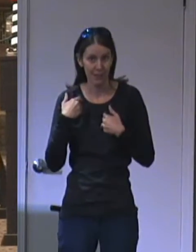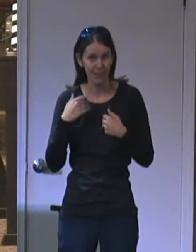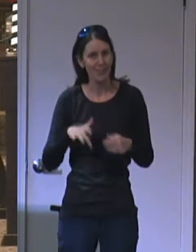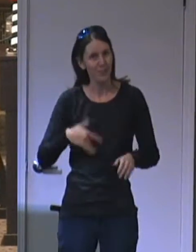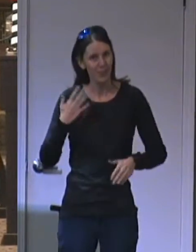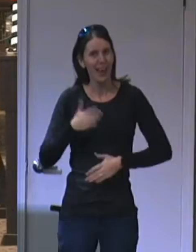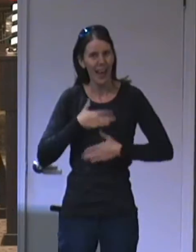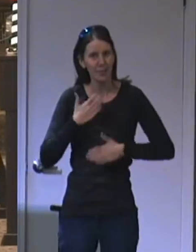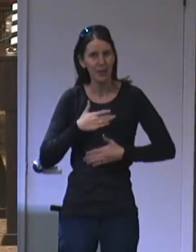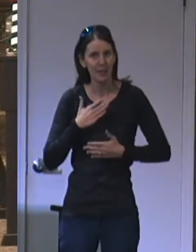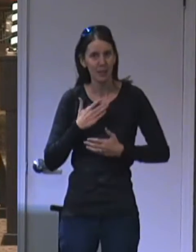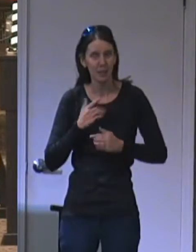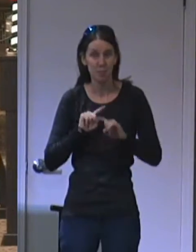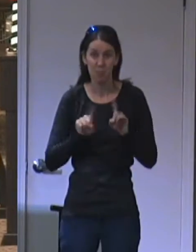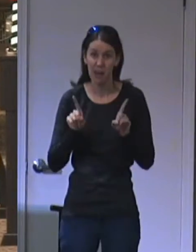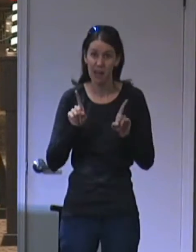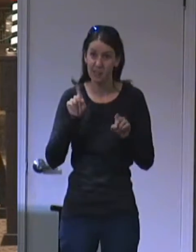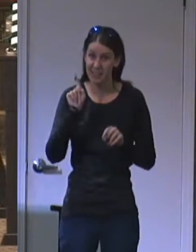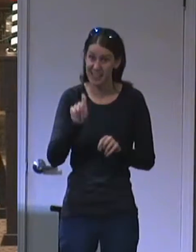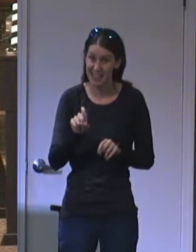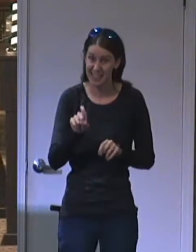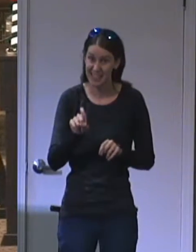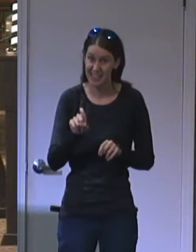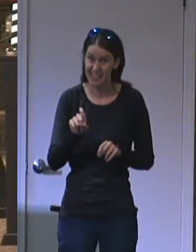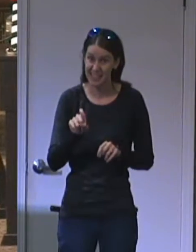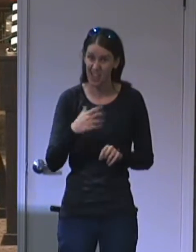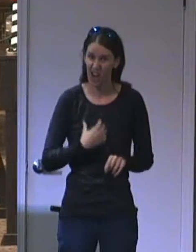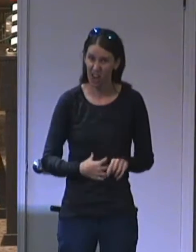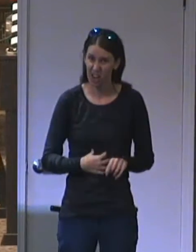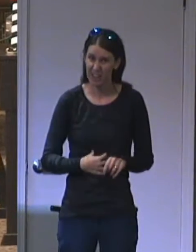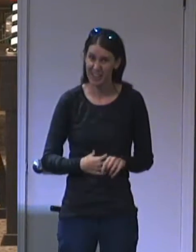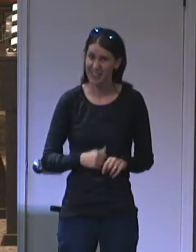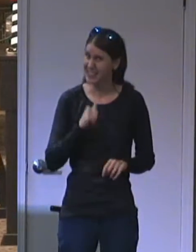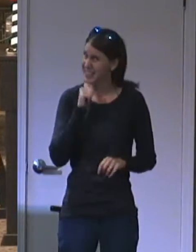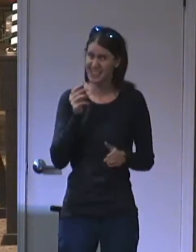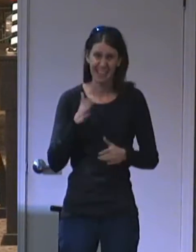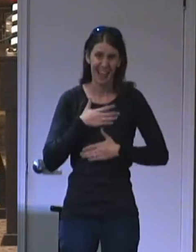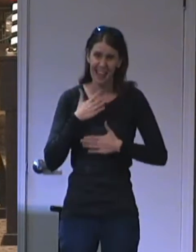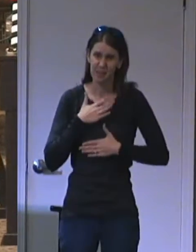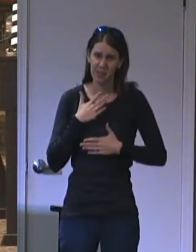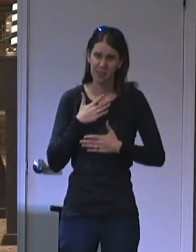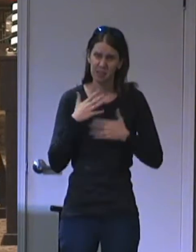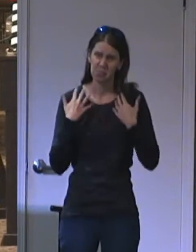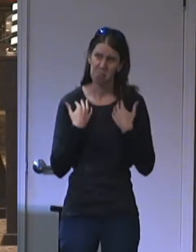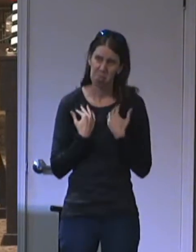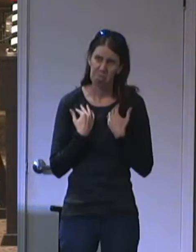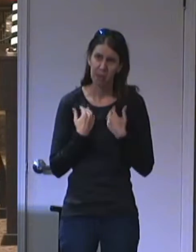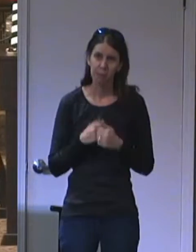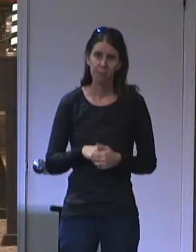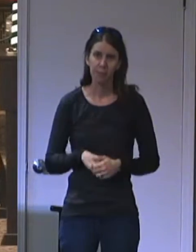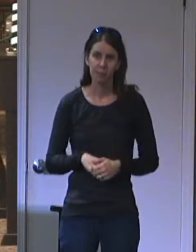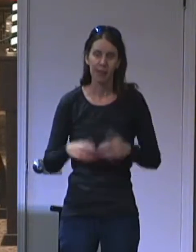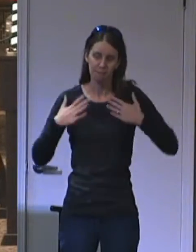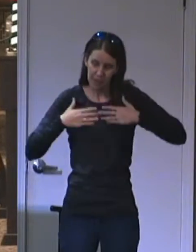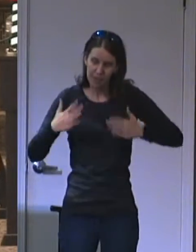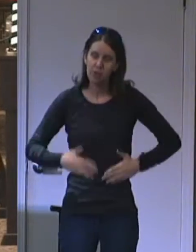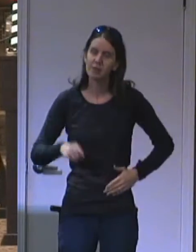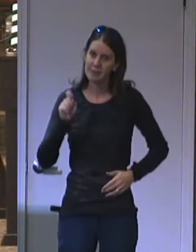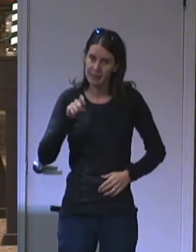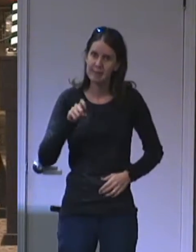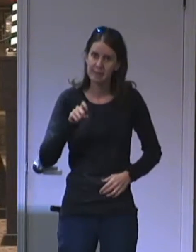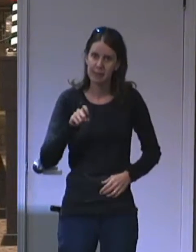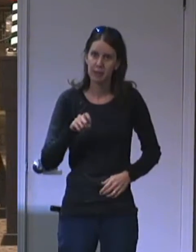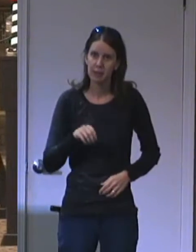feel happy. And when they're not met, we're not very happy. We feel bad. I mean, we have physical